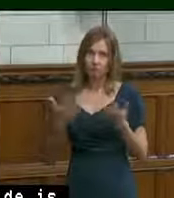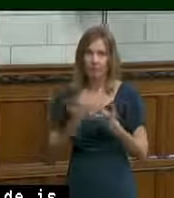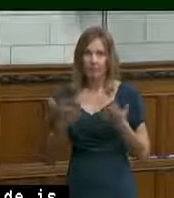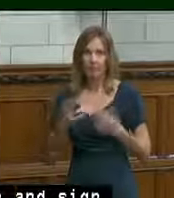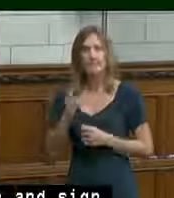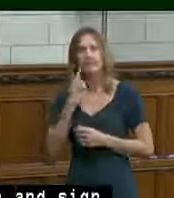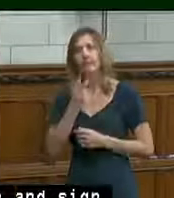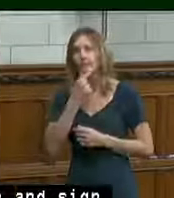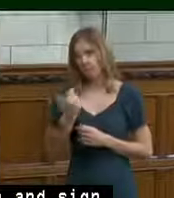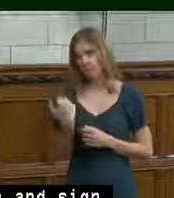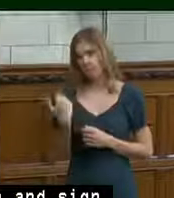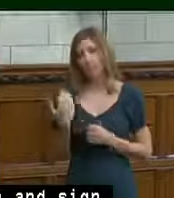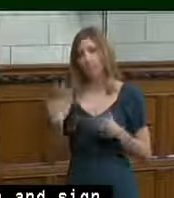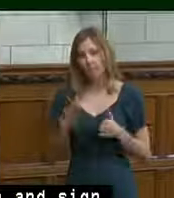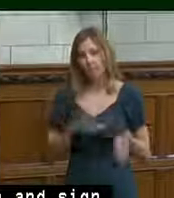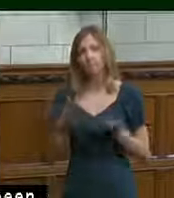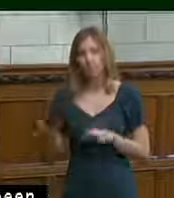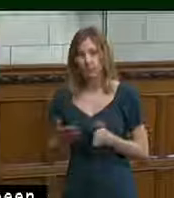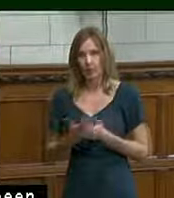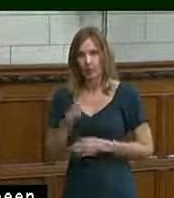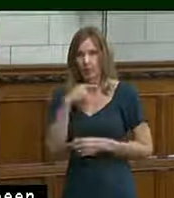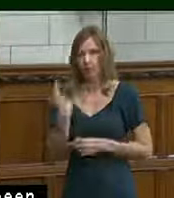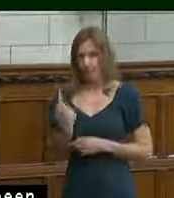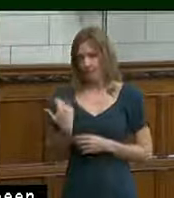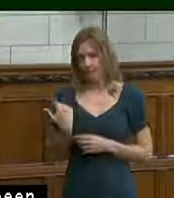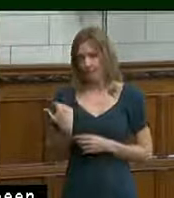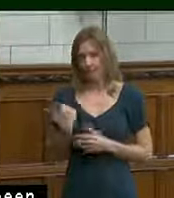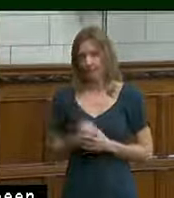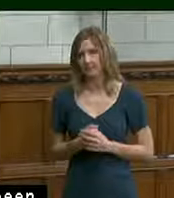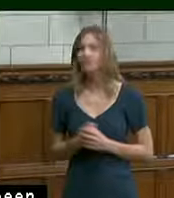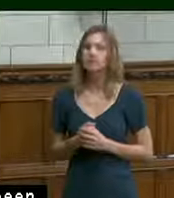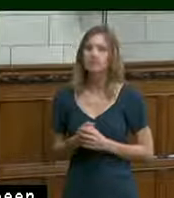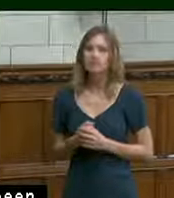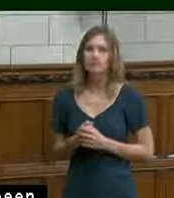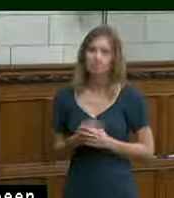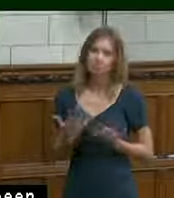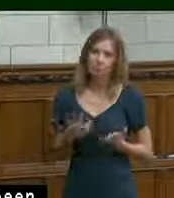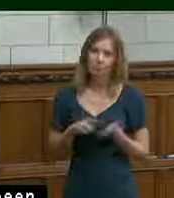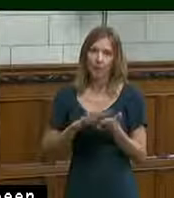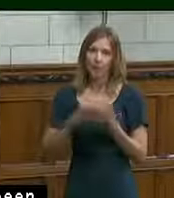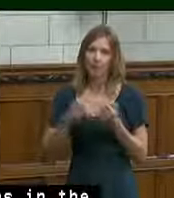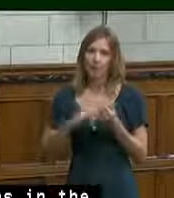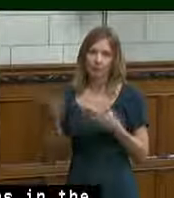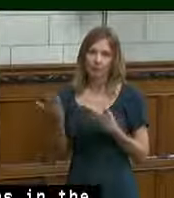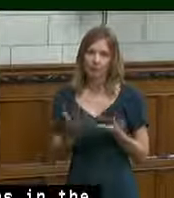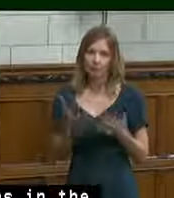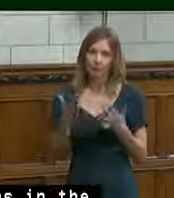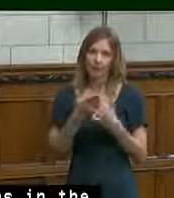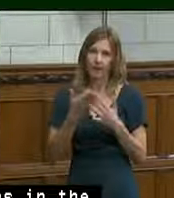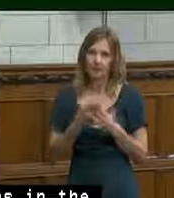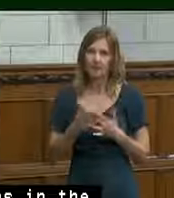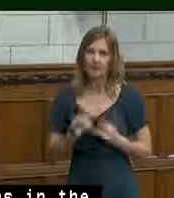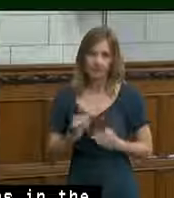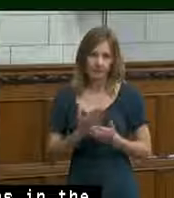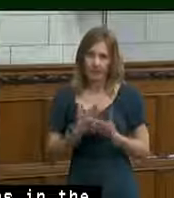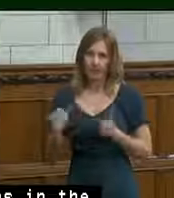suicide in the past few weeks. Clearly, the case of deaf access to NHS services is a life-or-death issue, Ms Ryan,